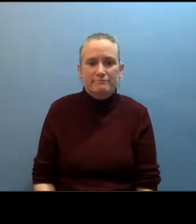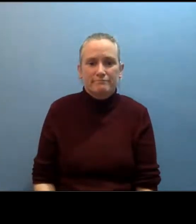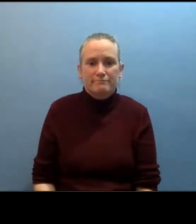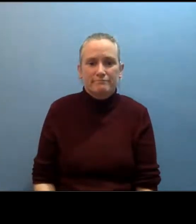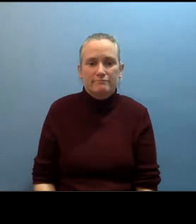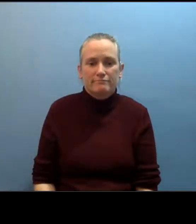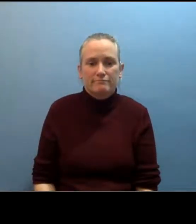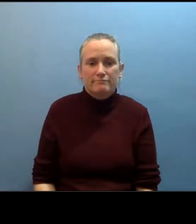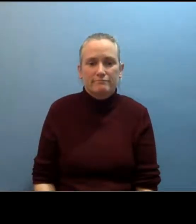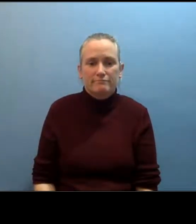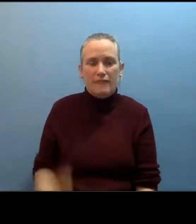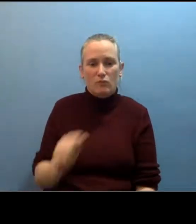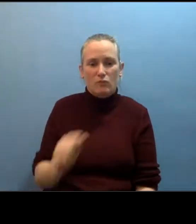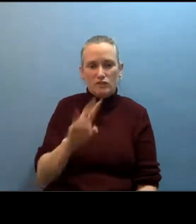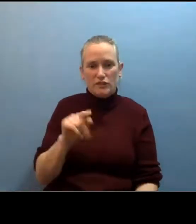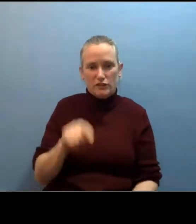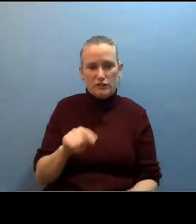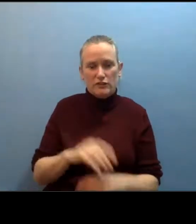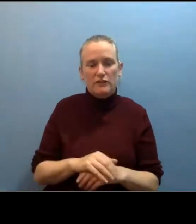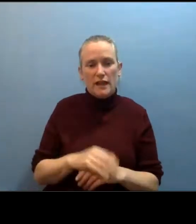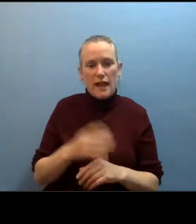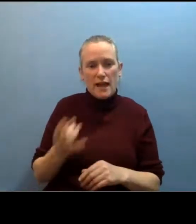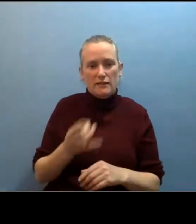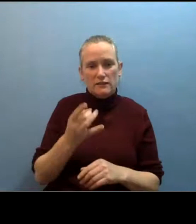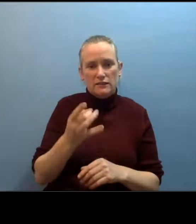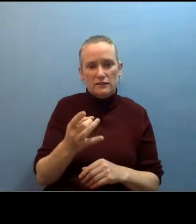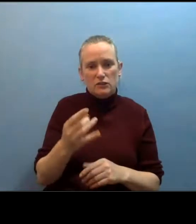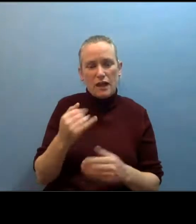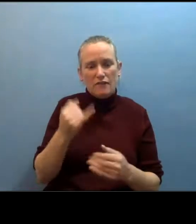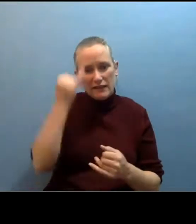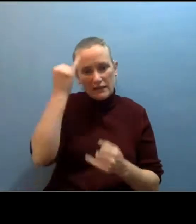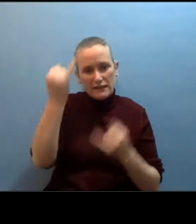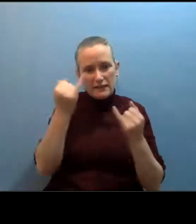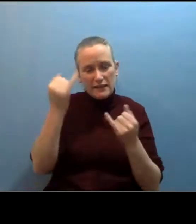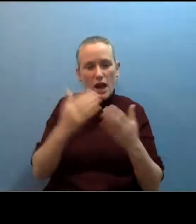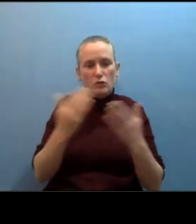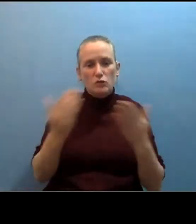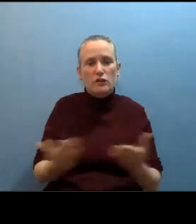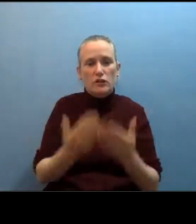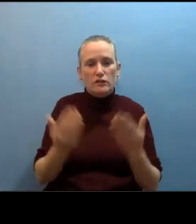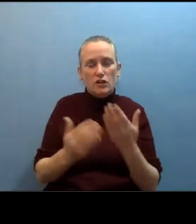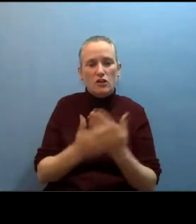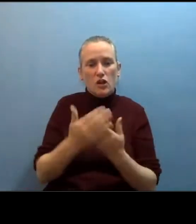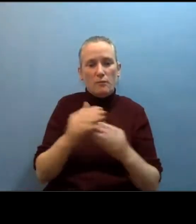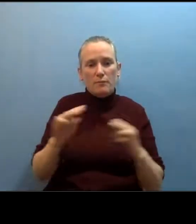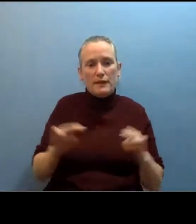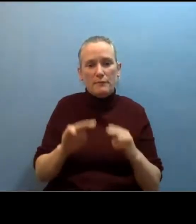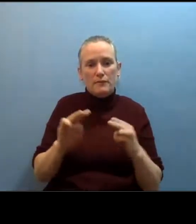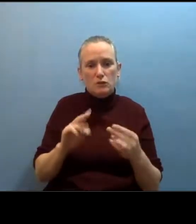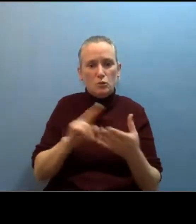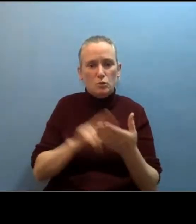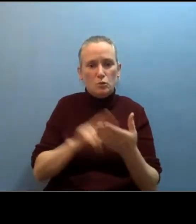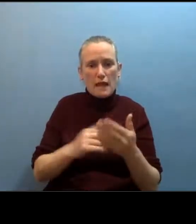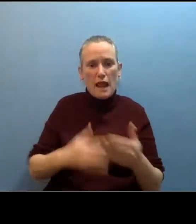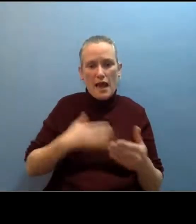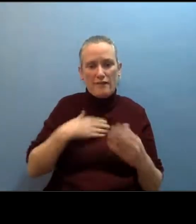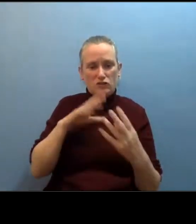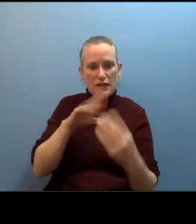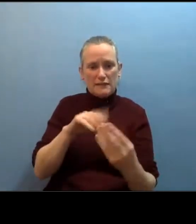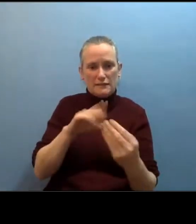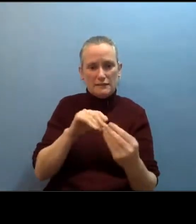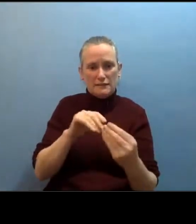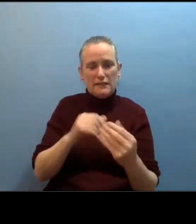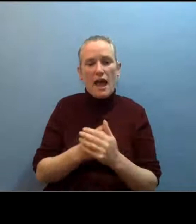So I have a question here. Do you have any ideas on how to encourage young people to engage with the live chat, etc.? We have a 14-year-old who has talked